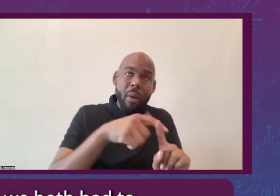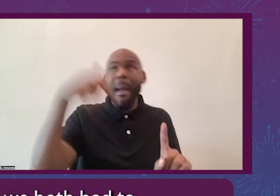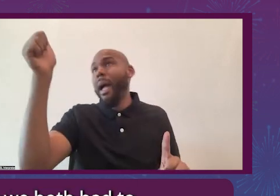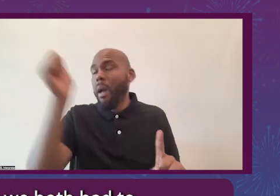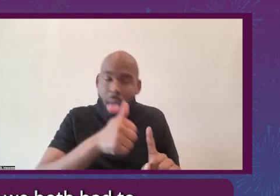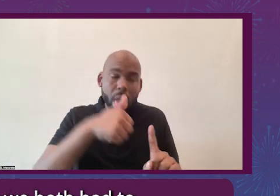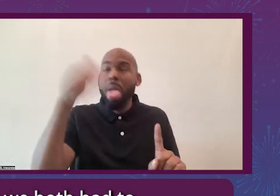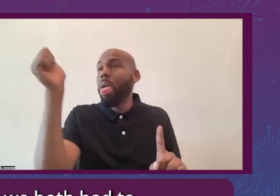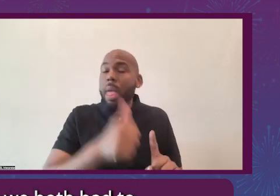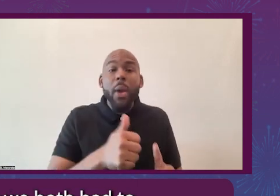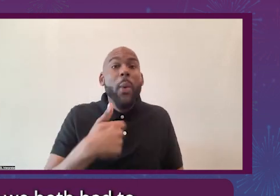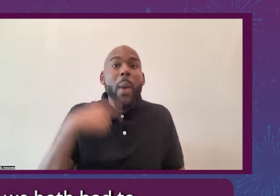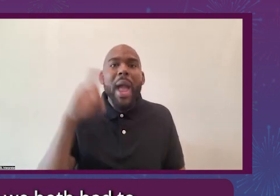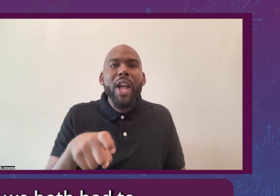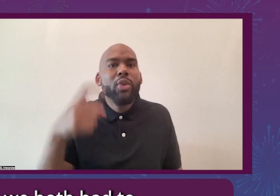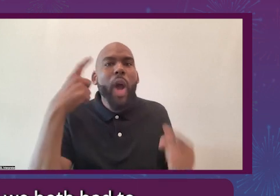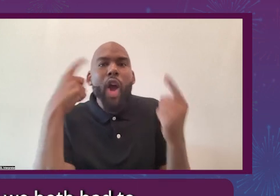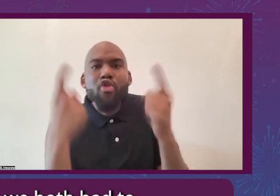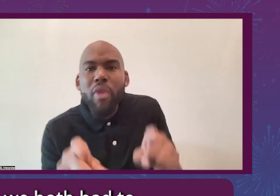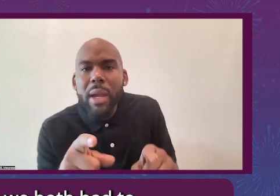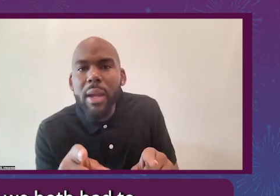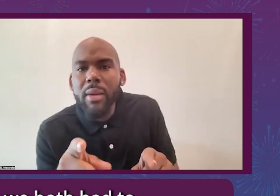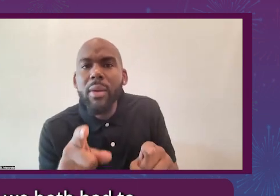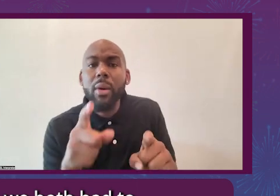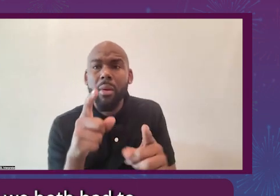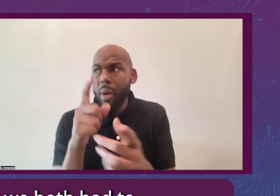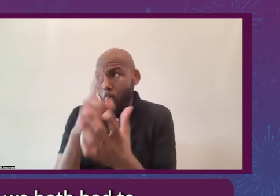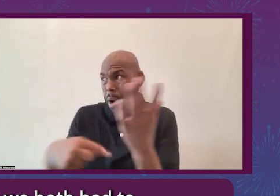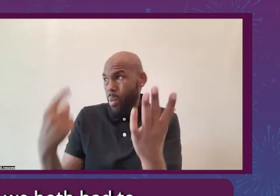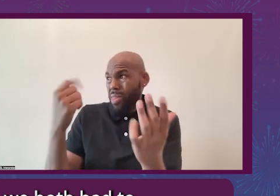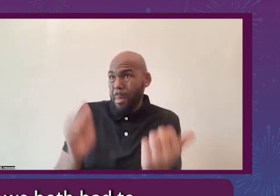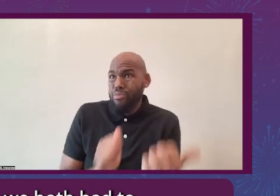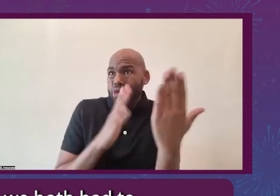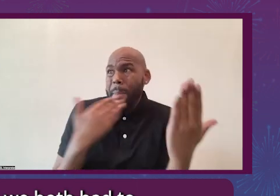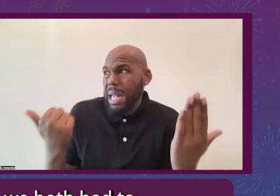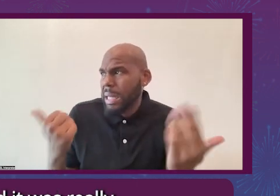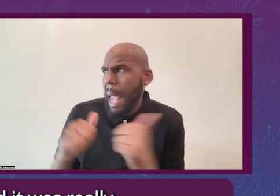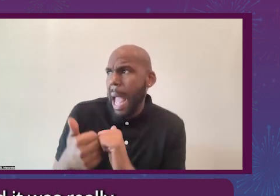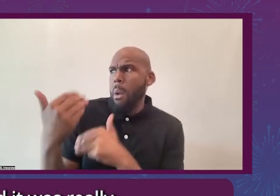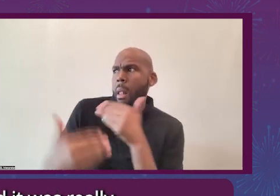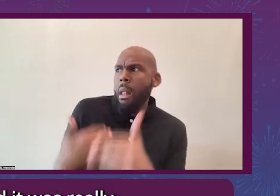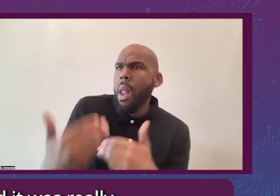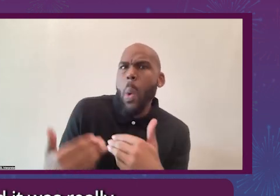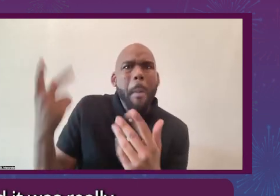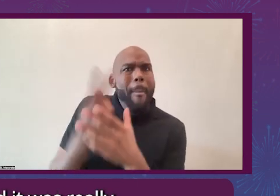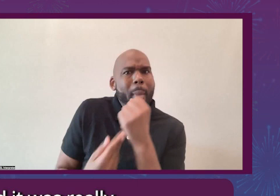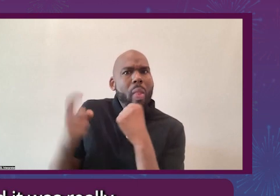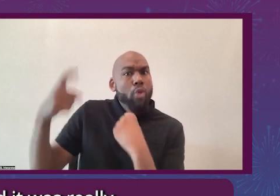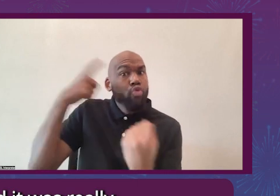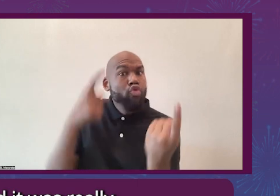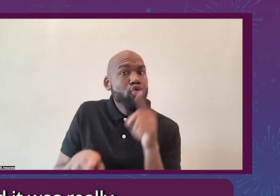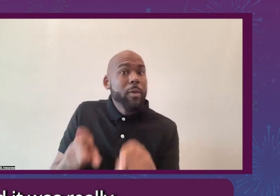to Sacramento and back, because we both had to agree on what we thought was the best approach and how to do